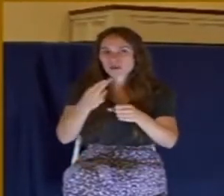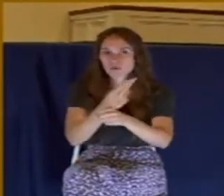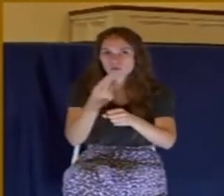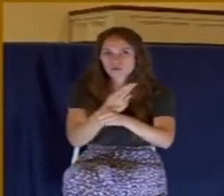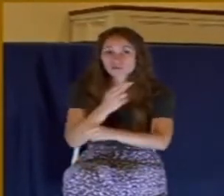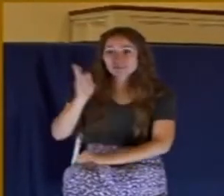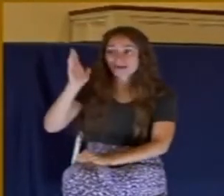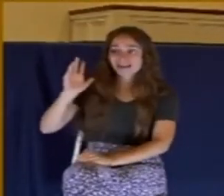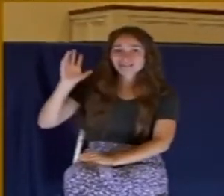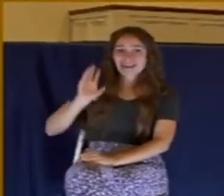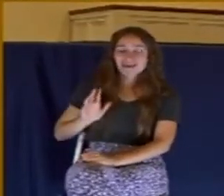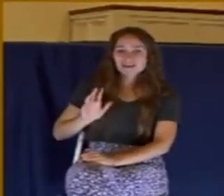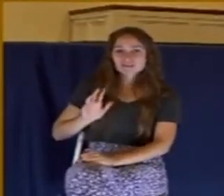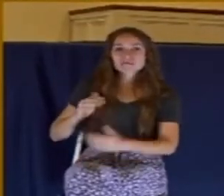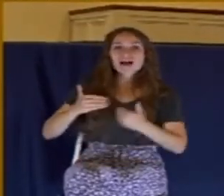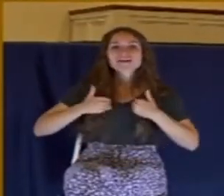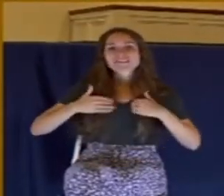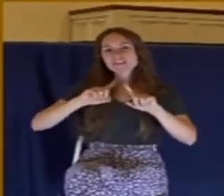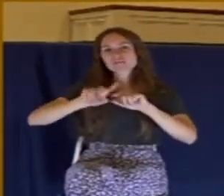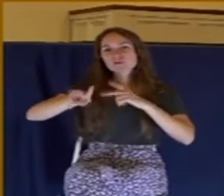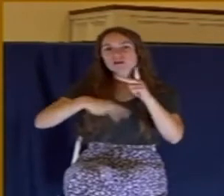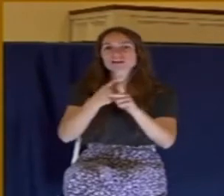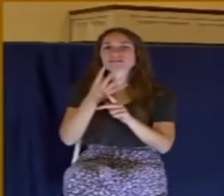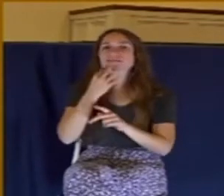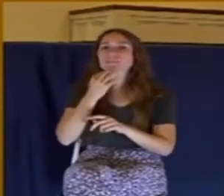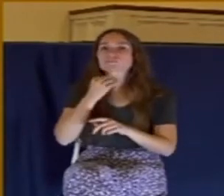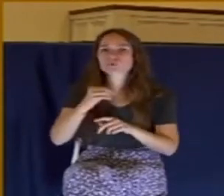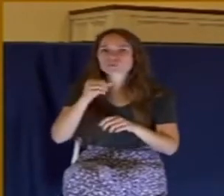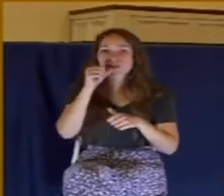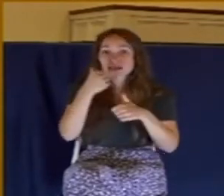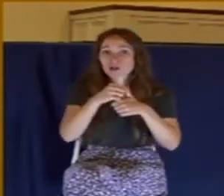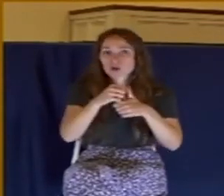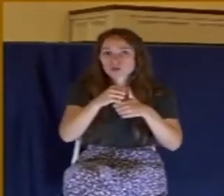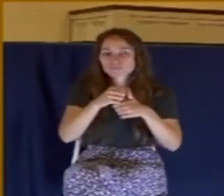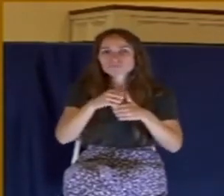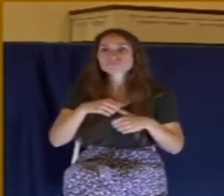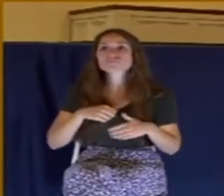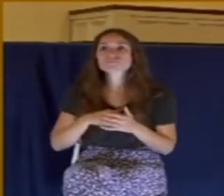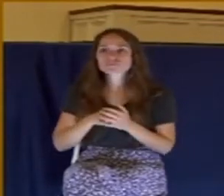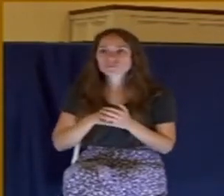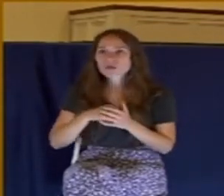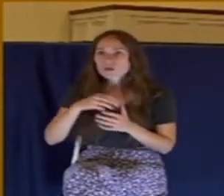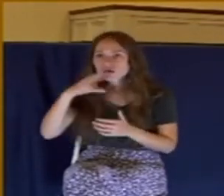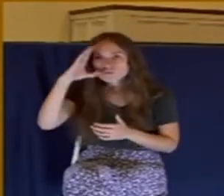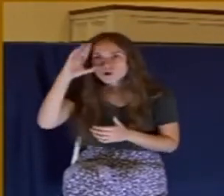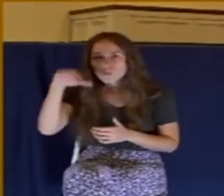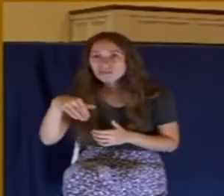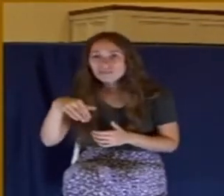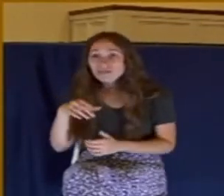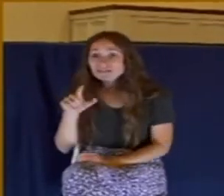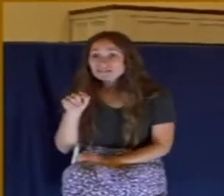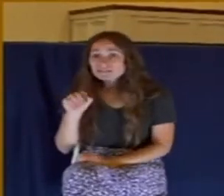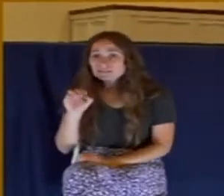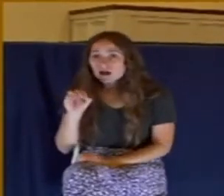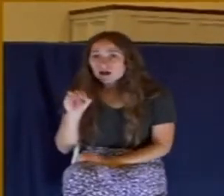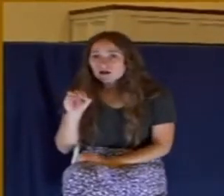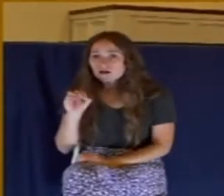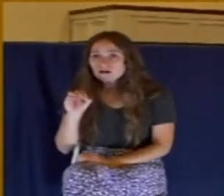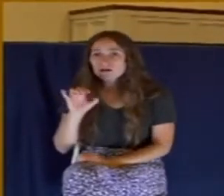now Paleo Hebrew or ancient Hebrew. You know what the tav looked like in ancient Hebrew? It was a